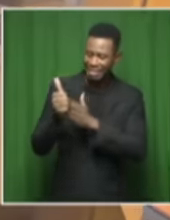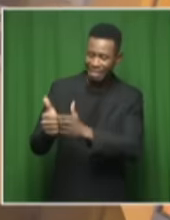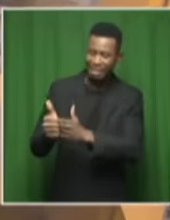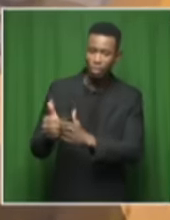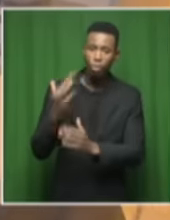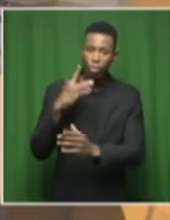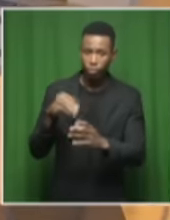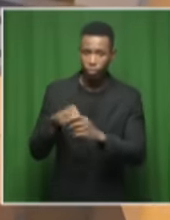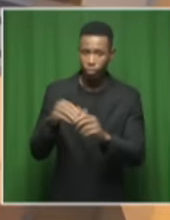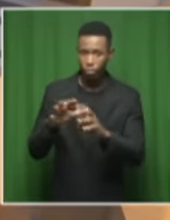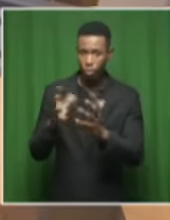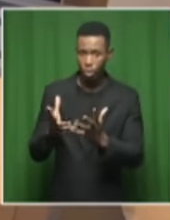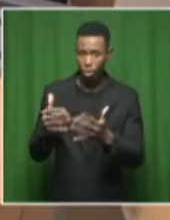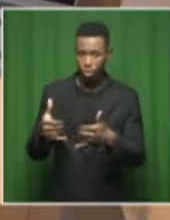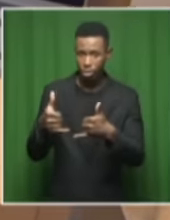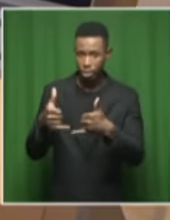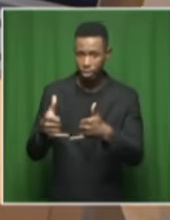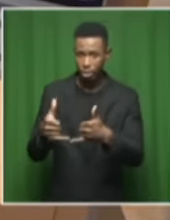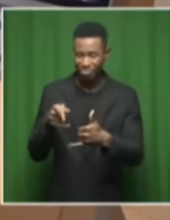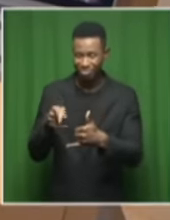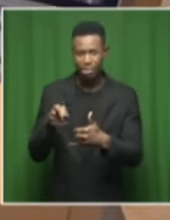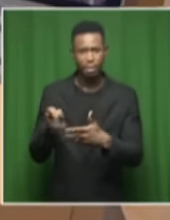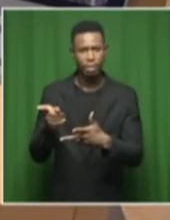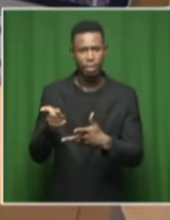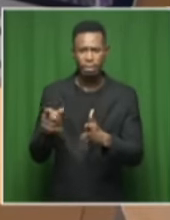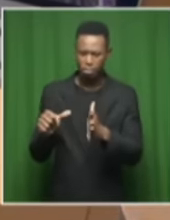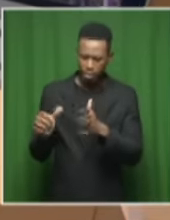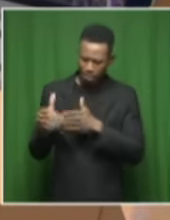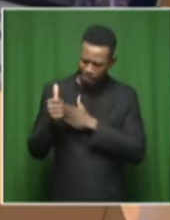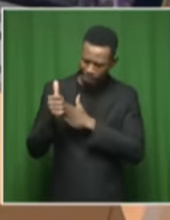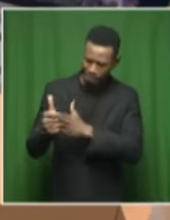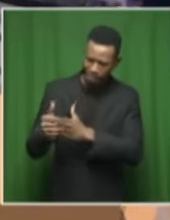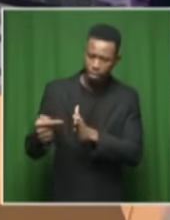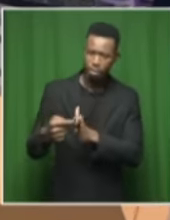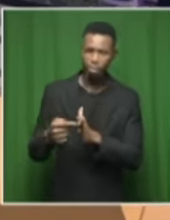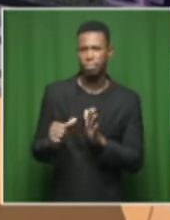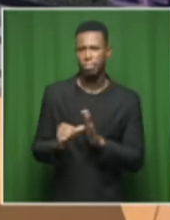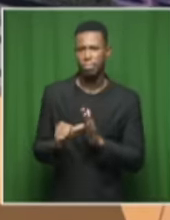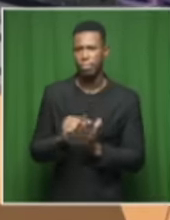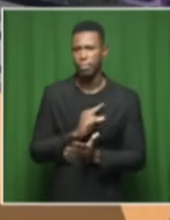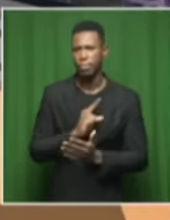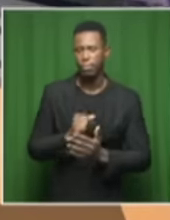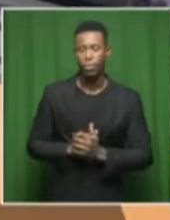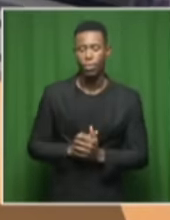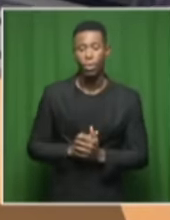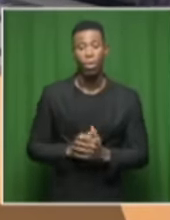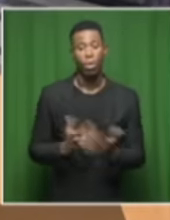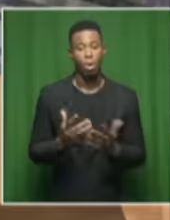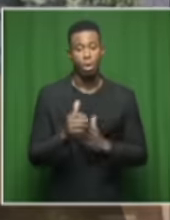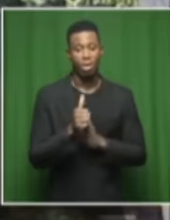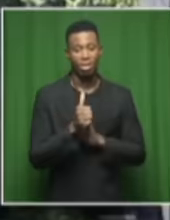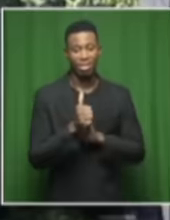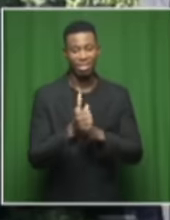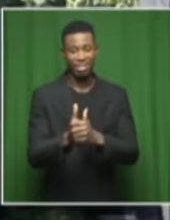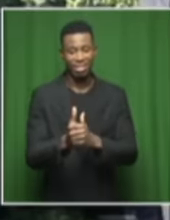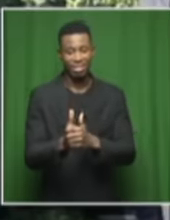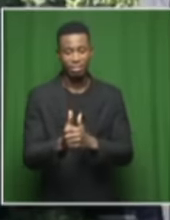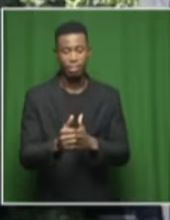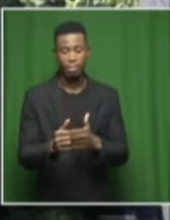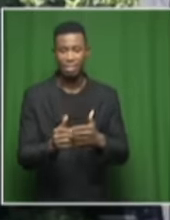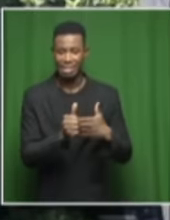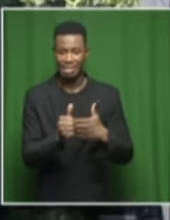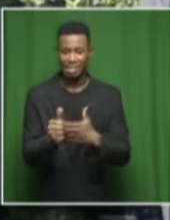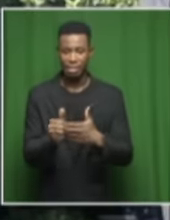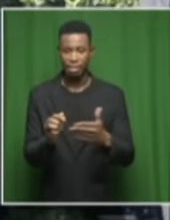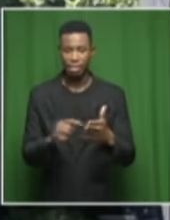for a World Cup campaign like this one that we've just come from? It's really important. Obviously, the Springboks, they've